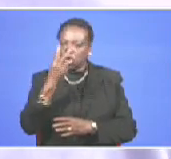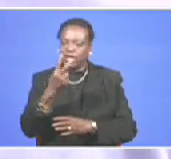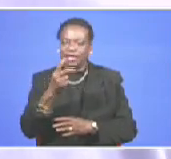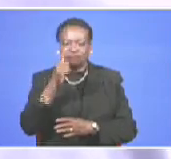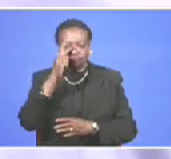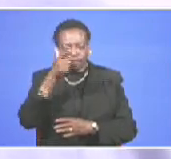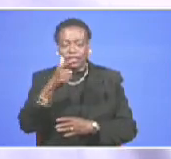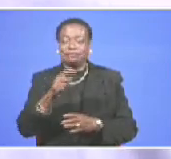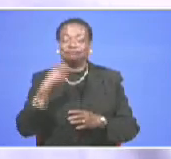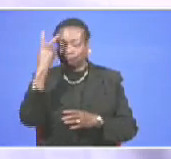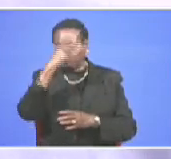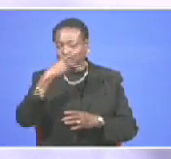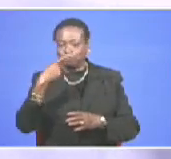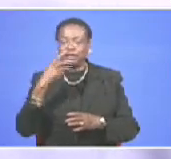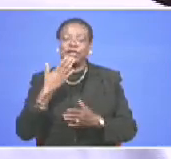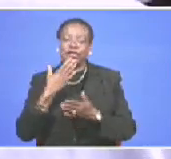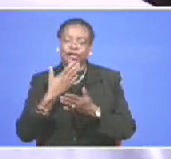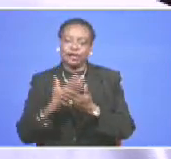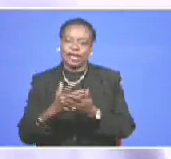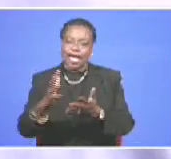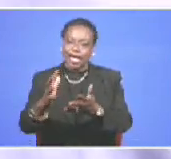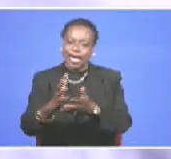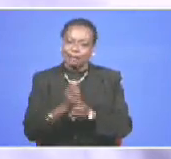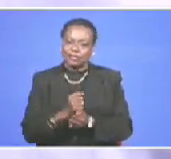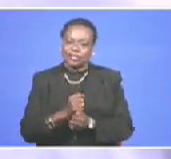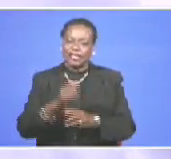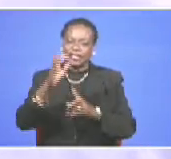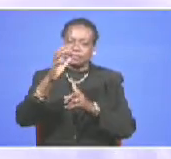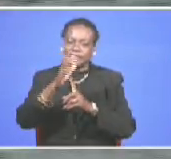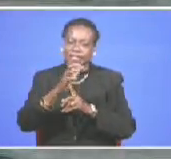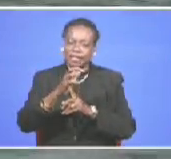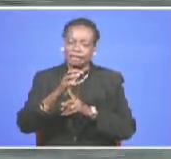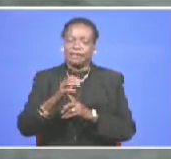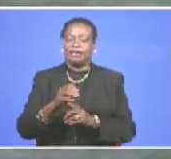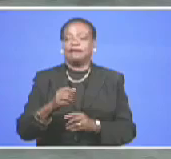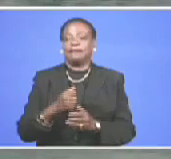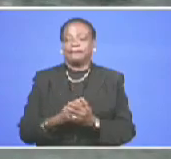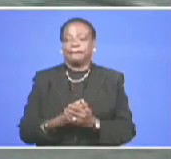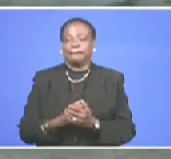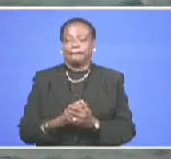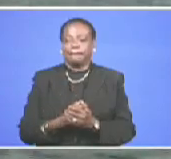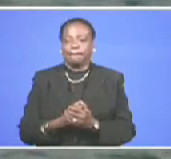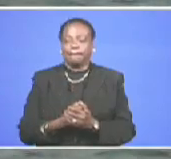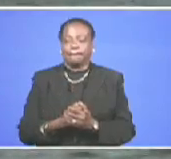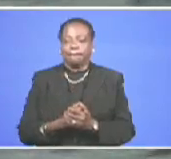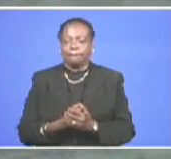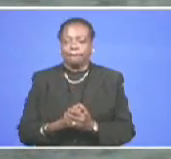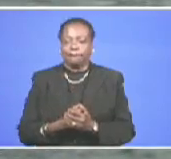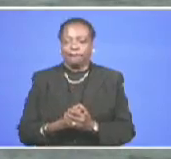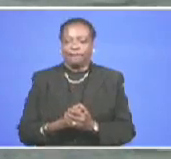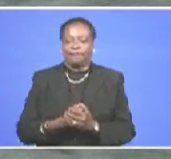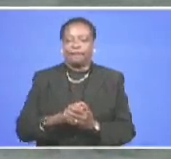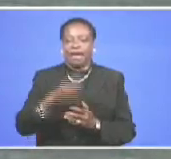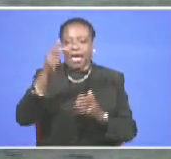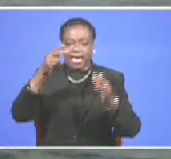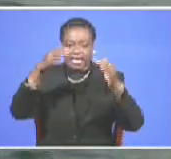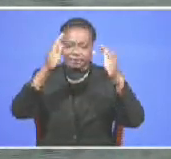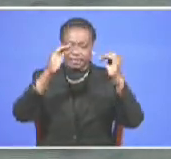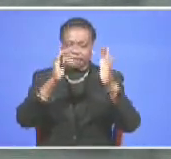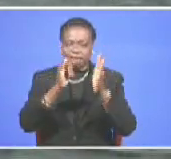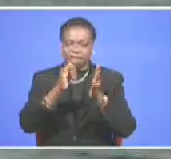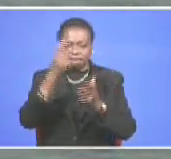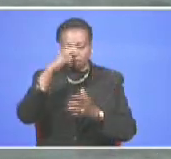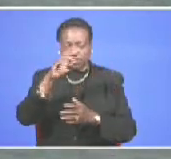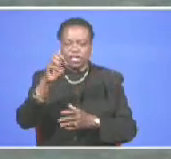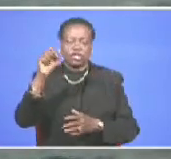think Sonia captured this championship. If everything goes well, Sonia will be there. High expectations for the new Susan Chase heading into the